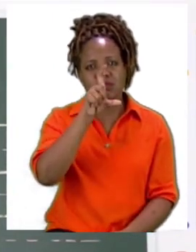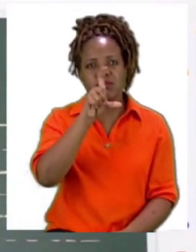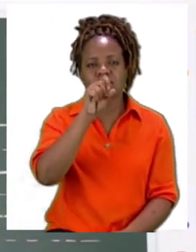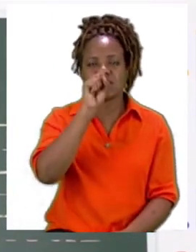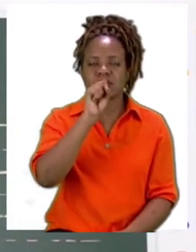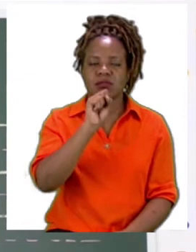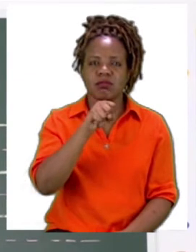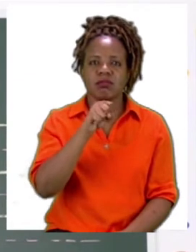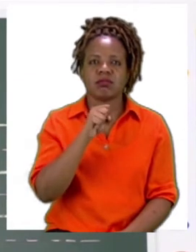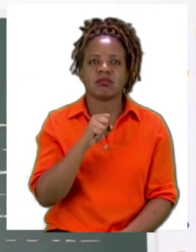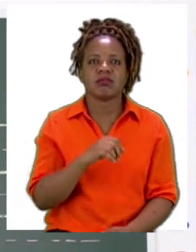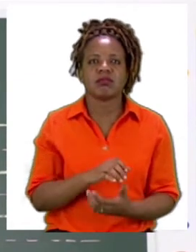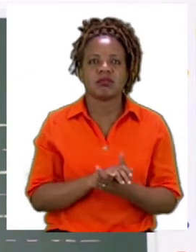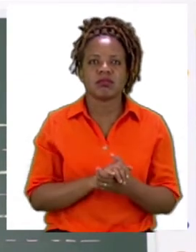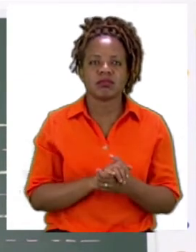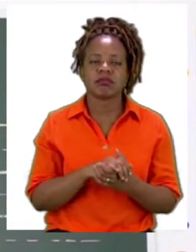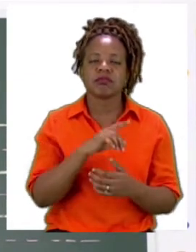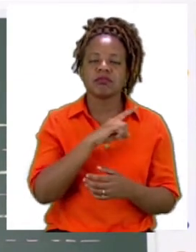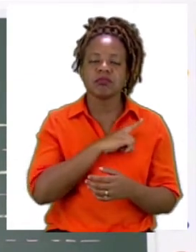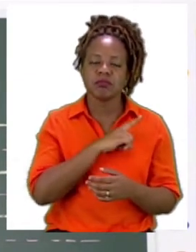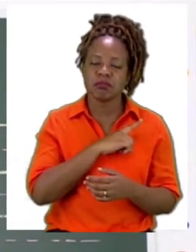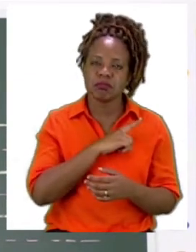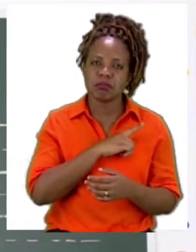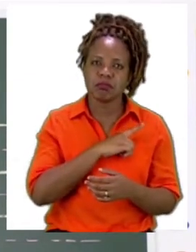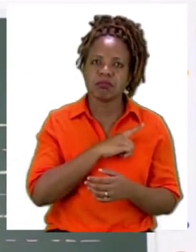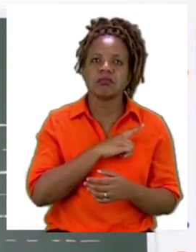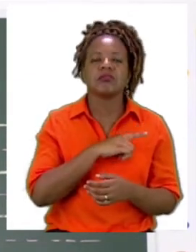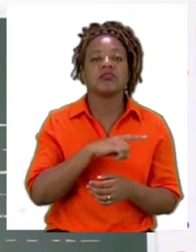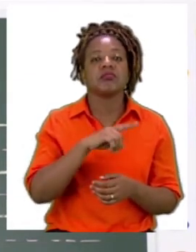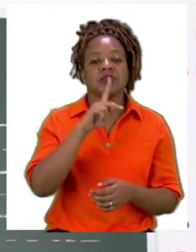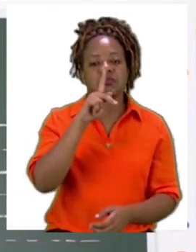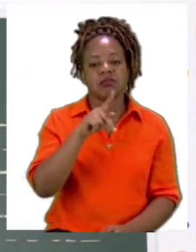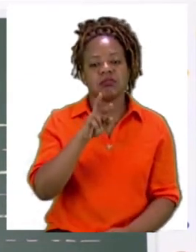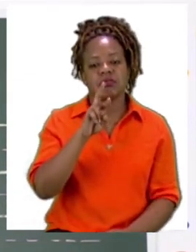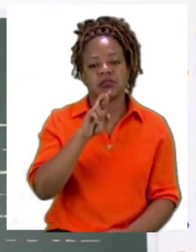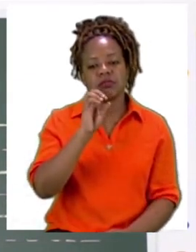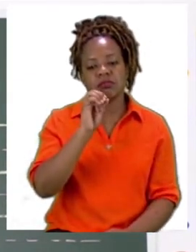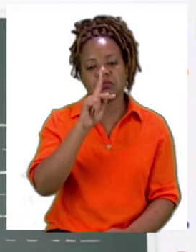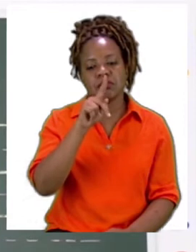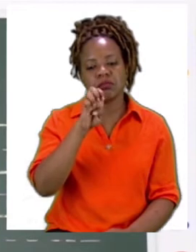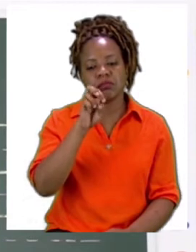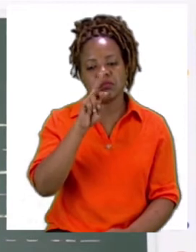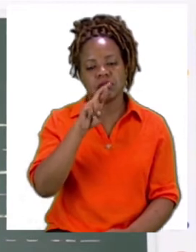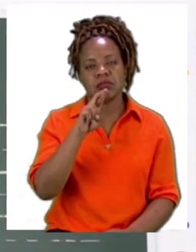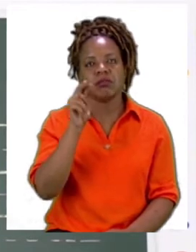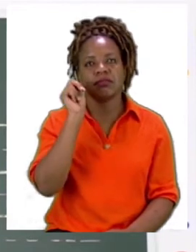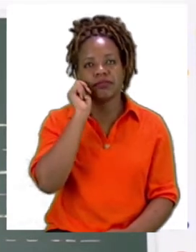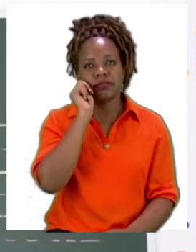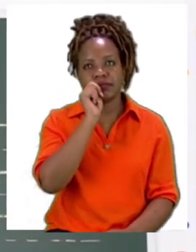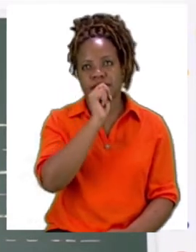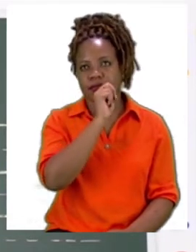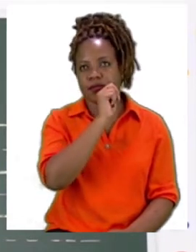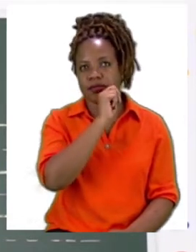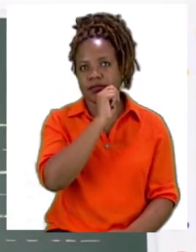the capital letter M because it is a proper noun. So we are going to write